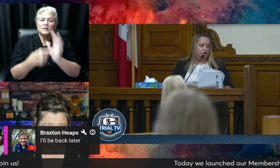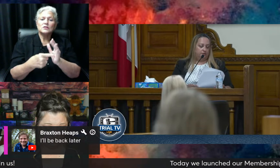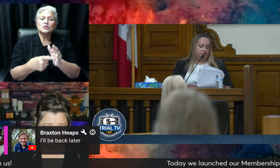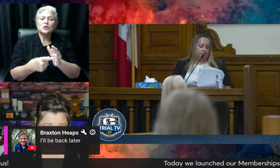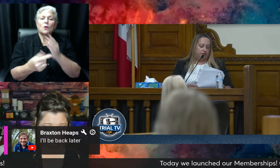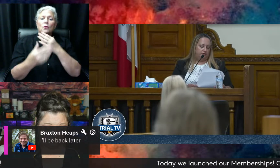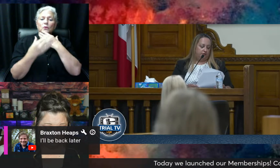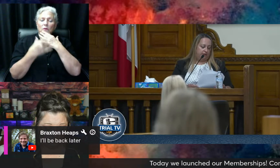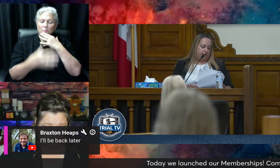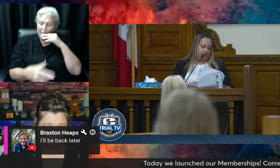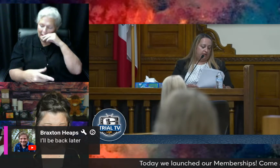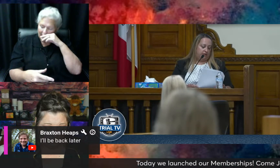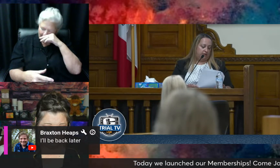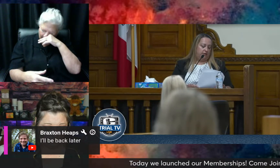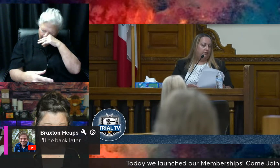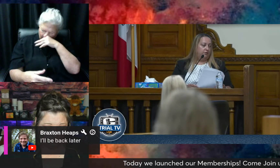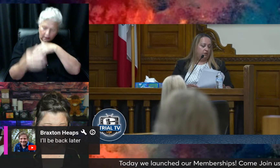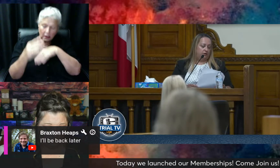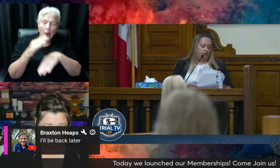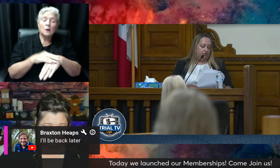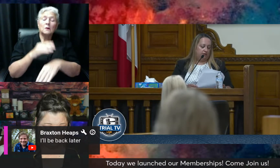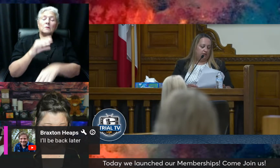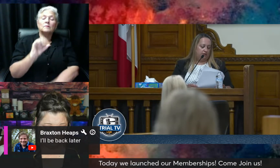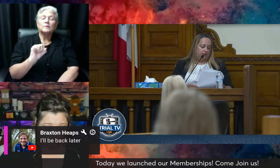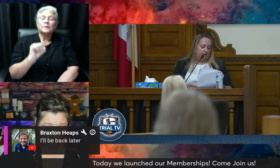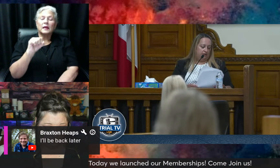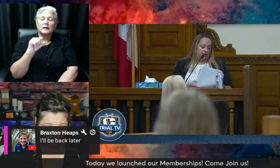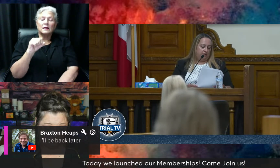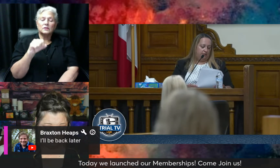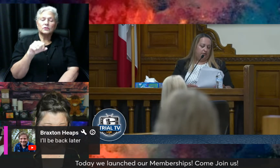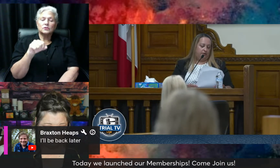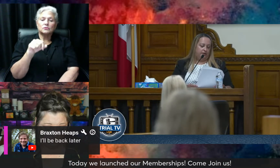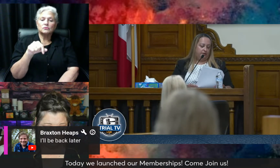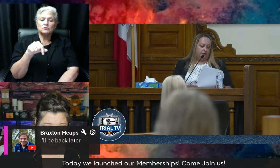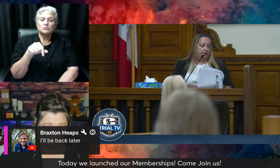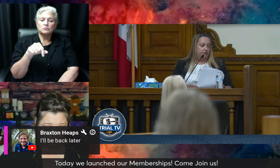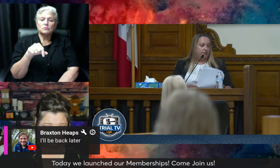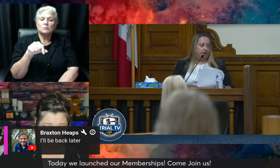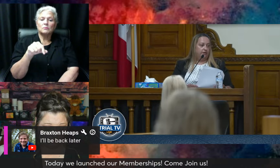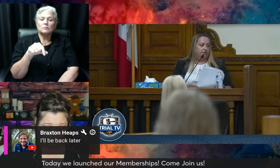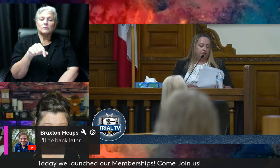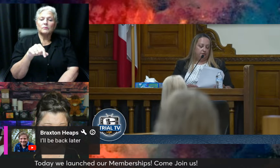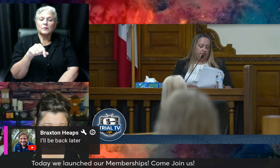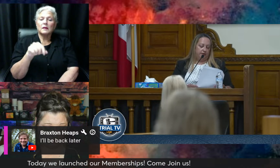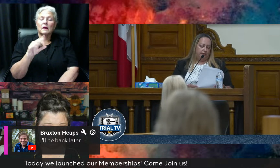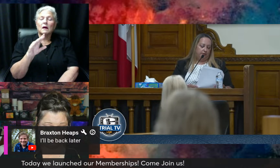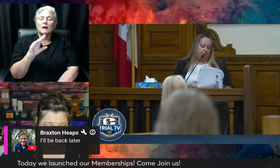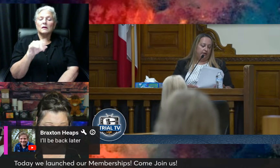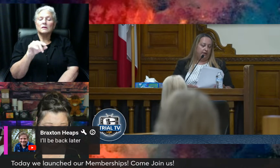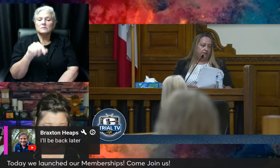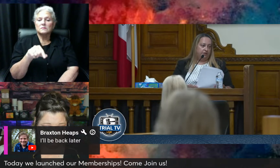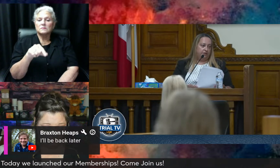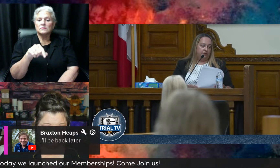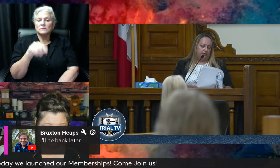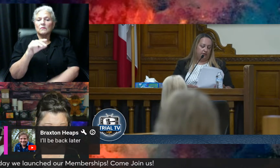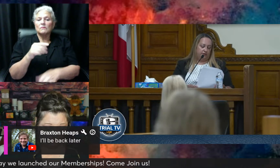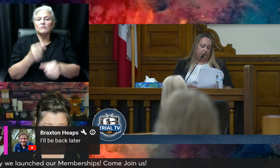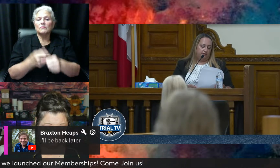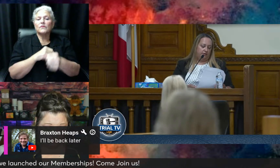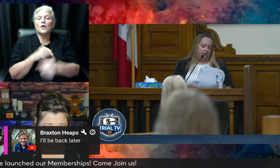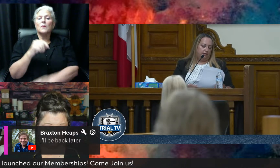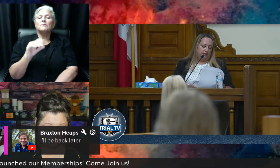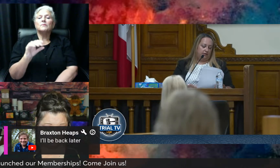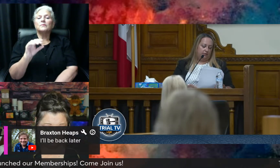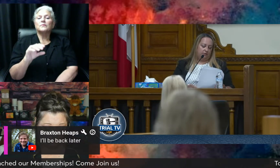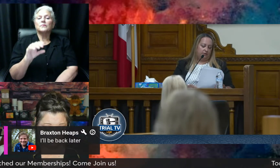on the swabs from jewelry box and bedroom wall. The DNA profiles developed matched the known DNA profile of Jennifer